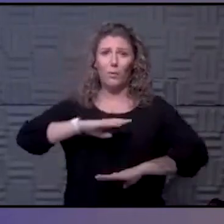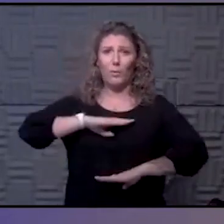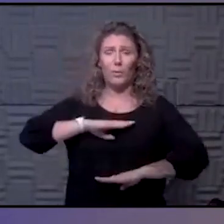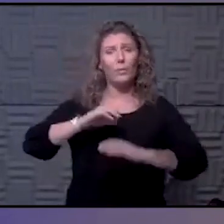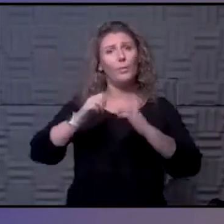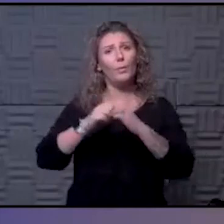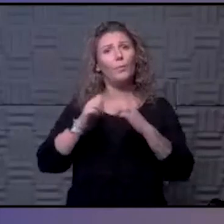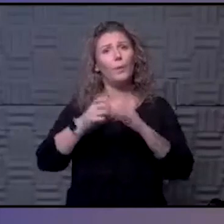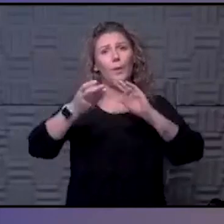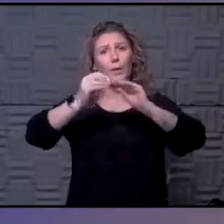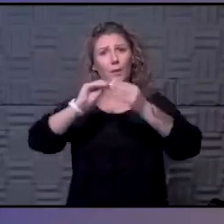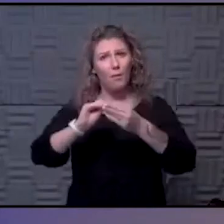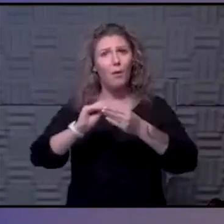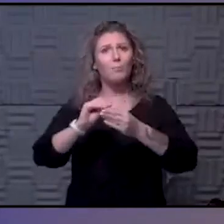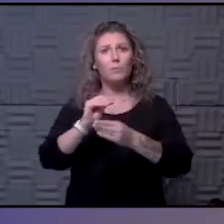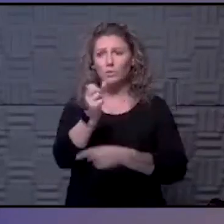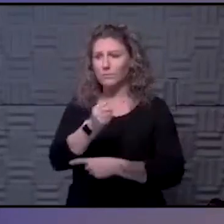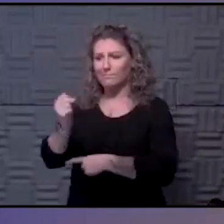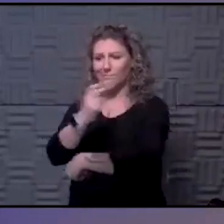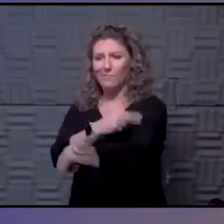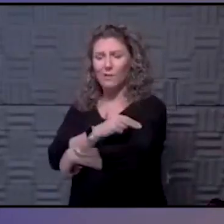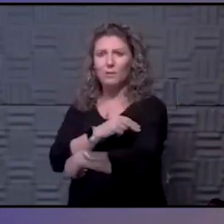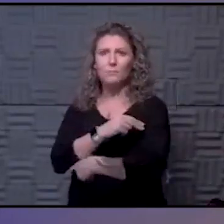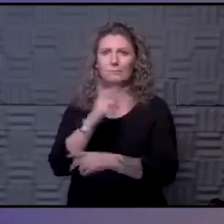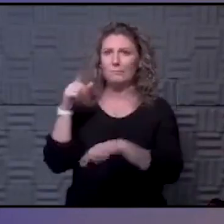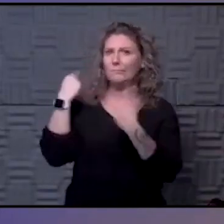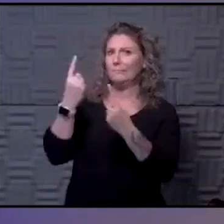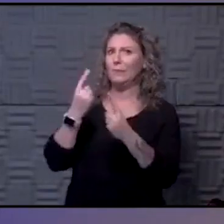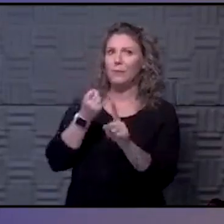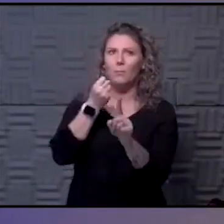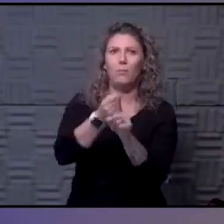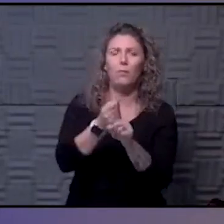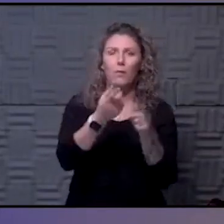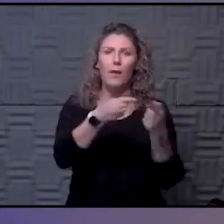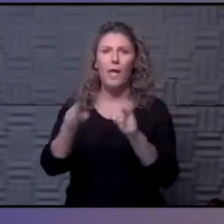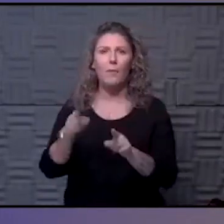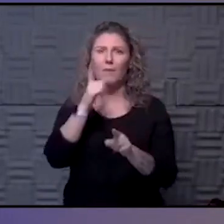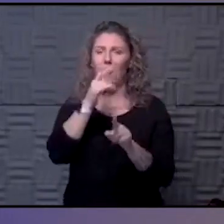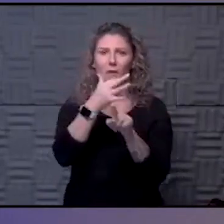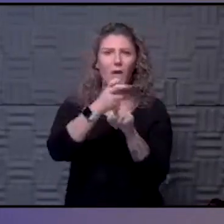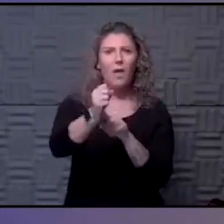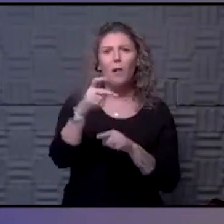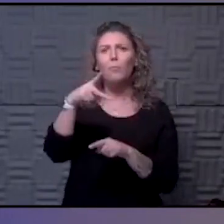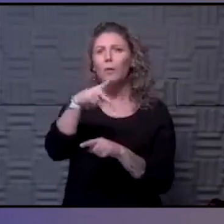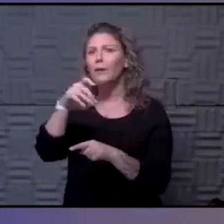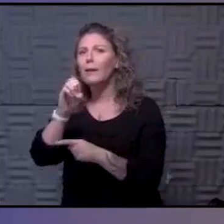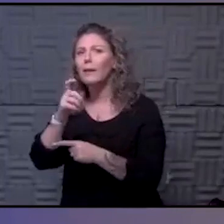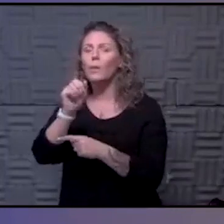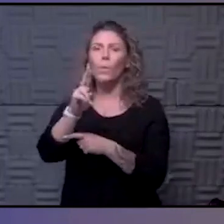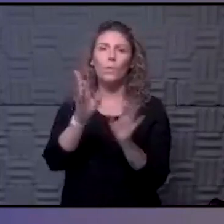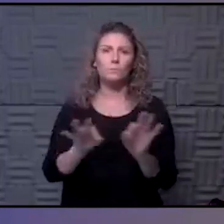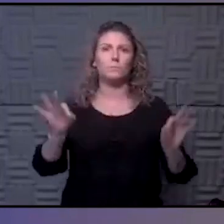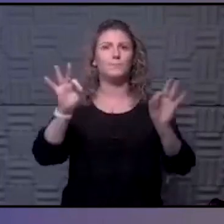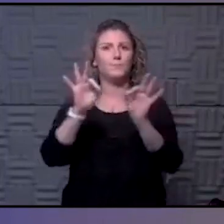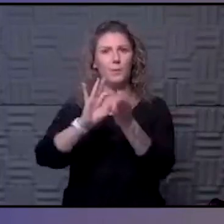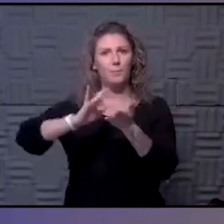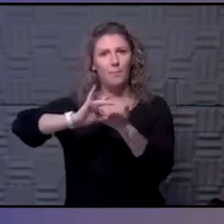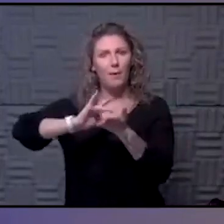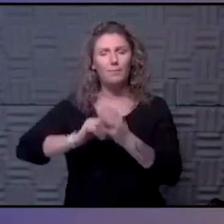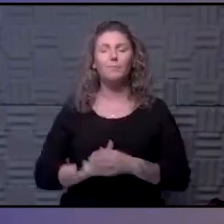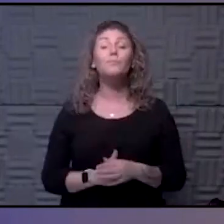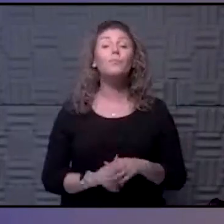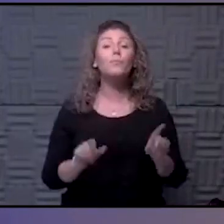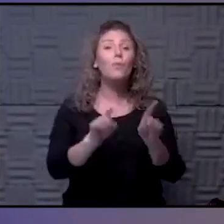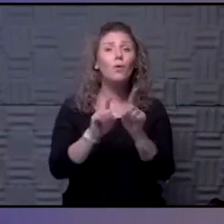far as since the pandemic started. We haven't run out of PPE. We haven't run out of those critical drugs. So that's always the concern. It's also